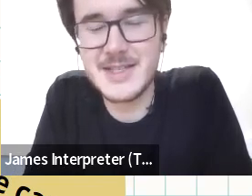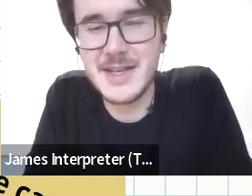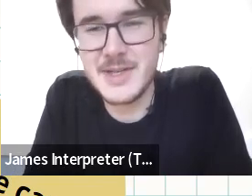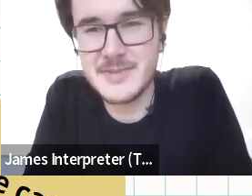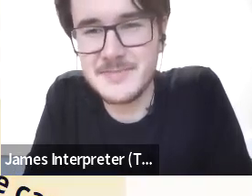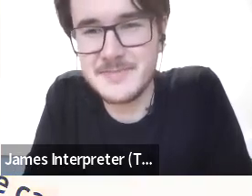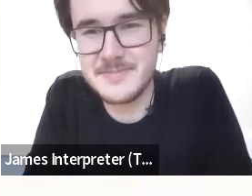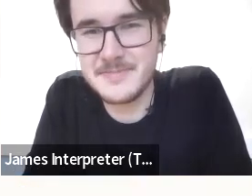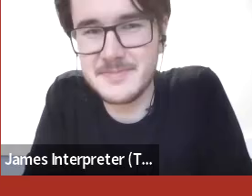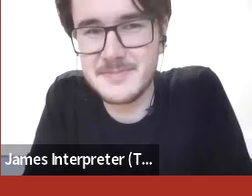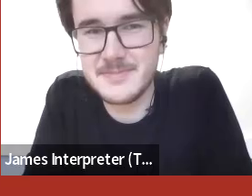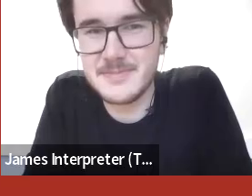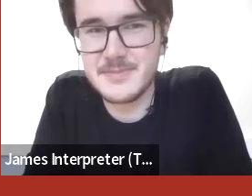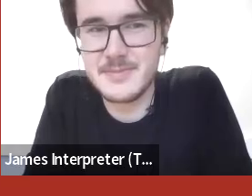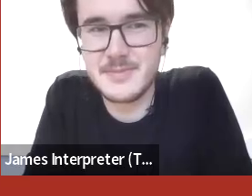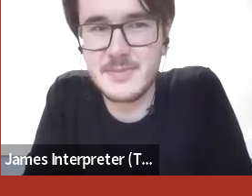Next slide, please.